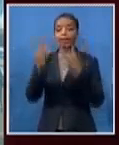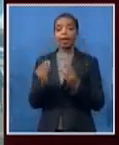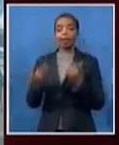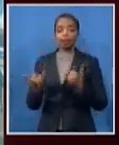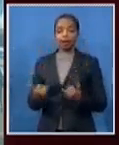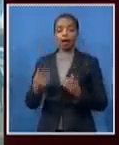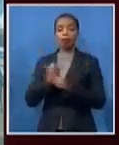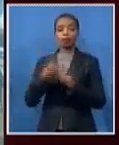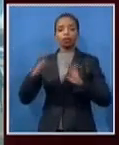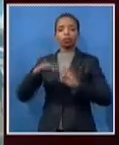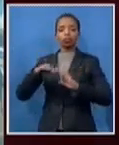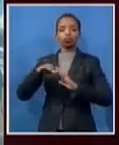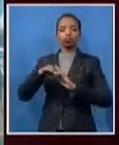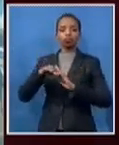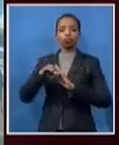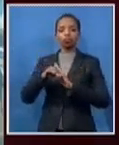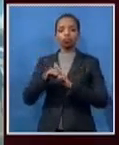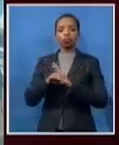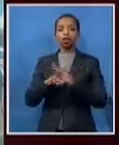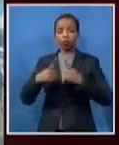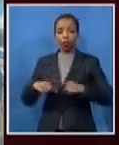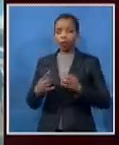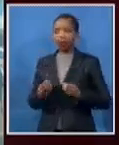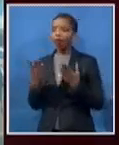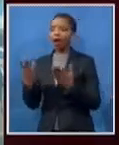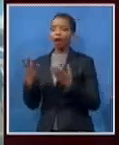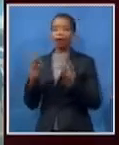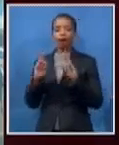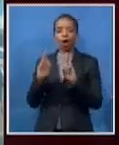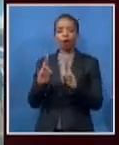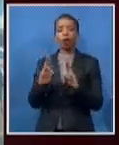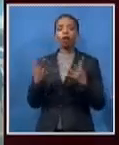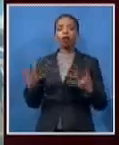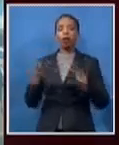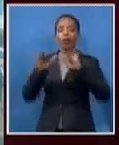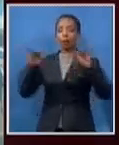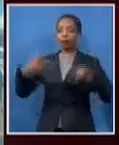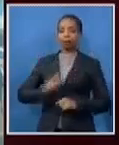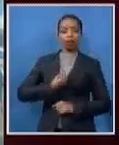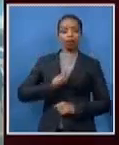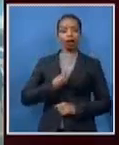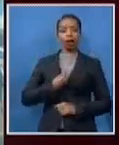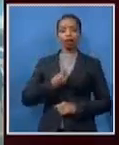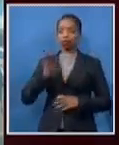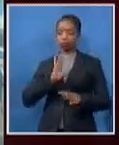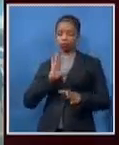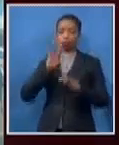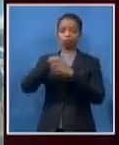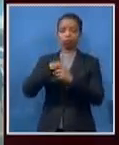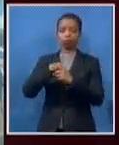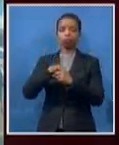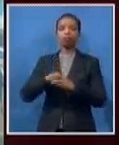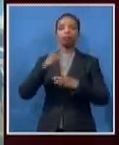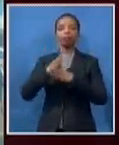hope for young people to get into the labor force and to start